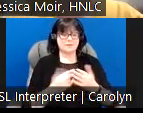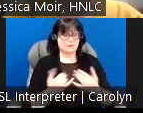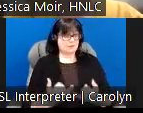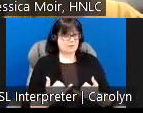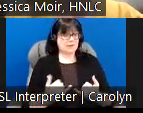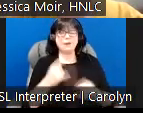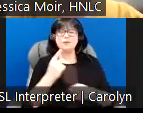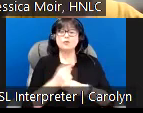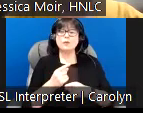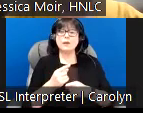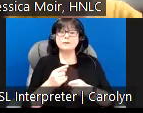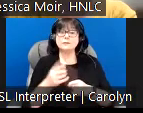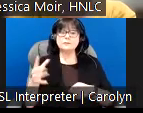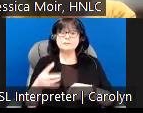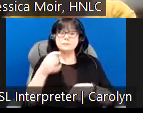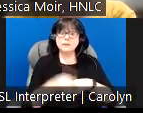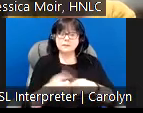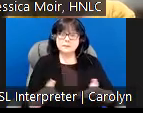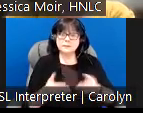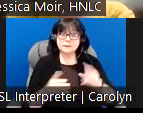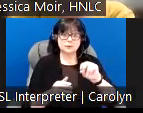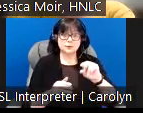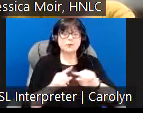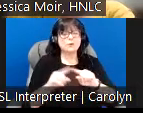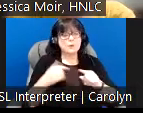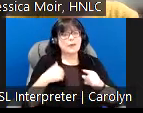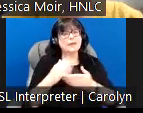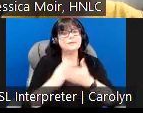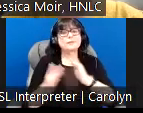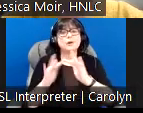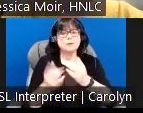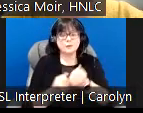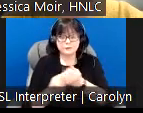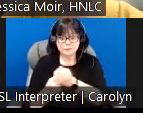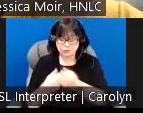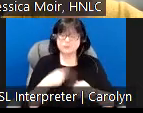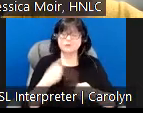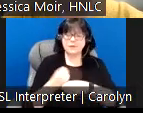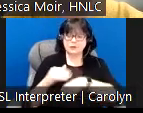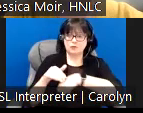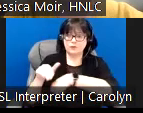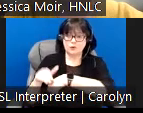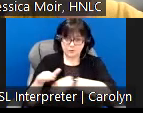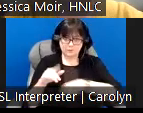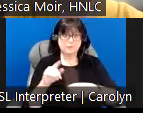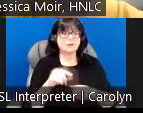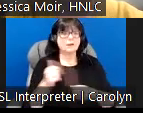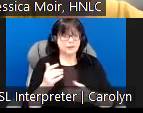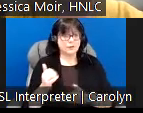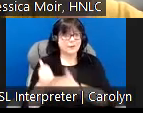but I was able to refer them to some online supports and different help that person could